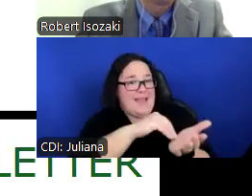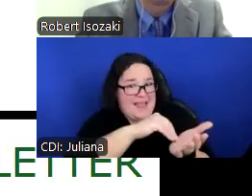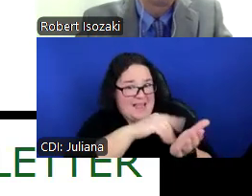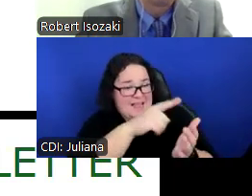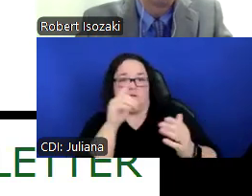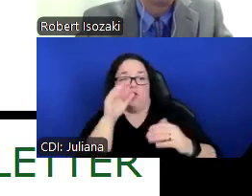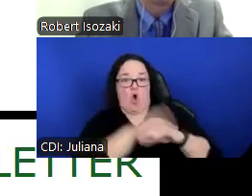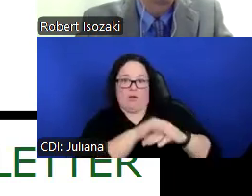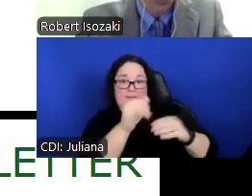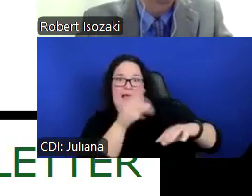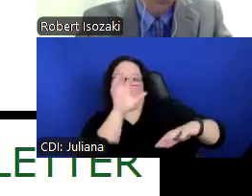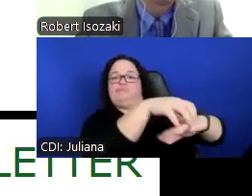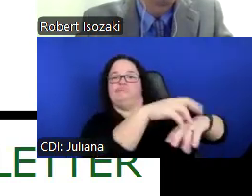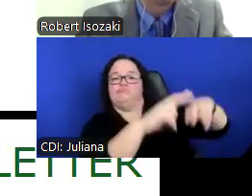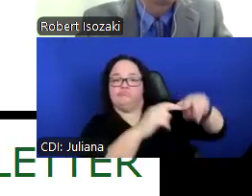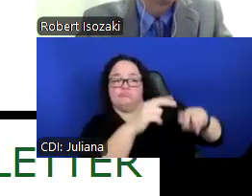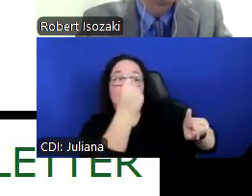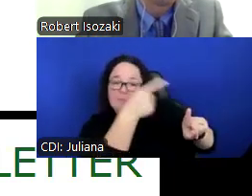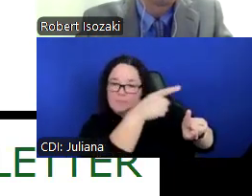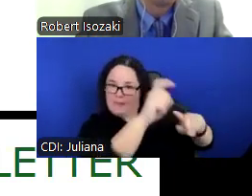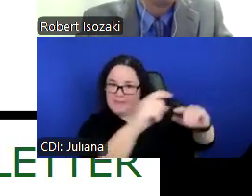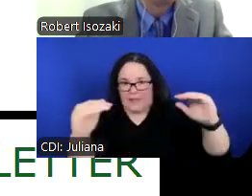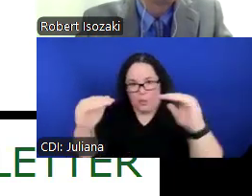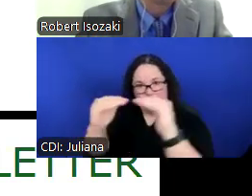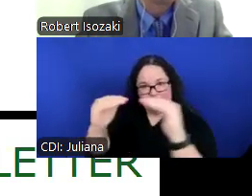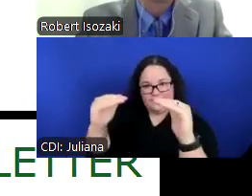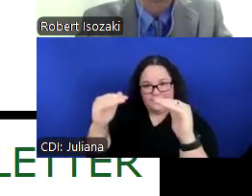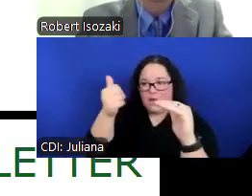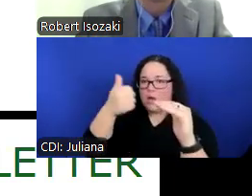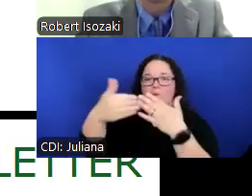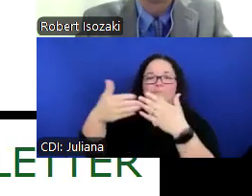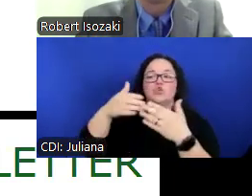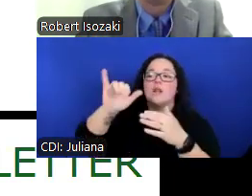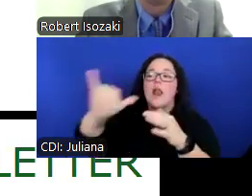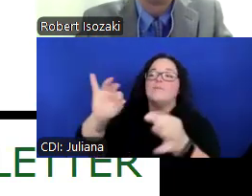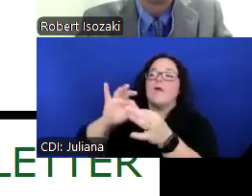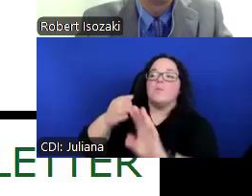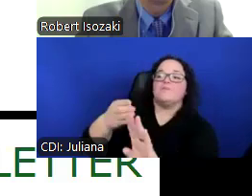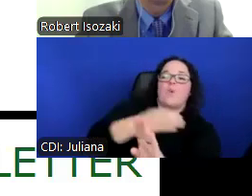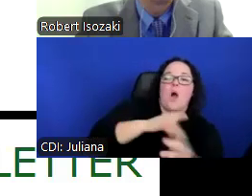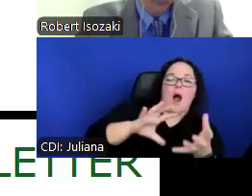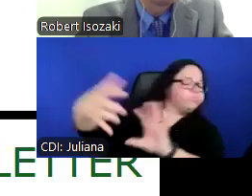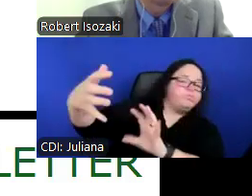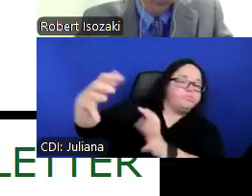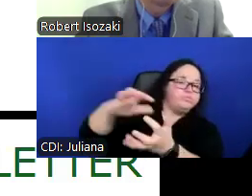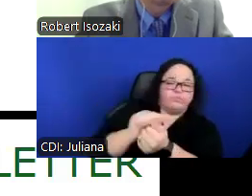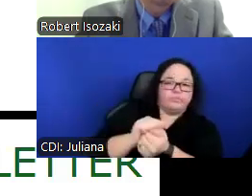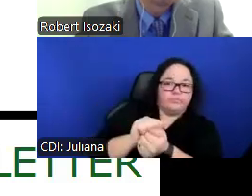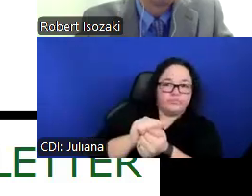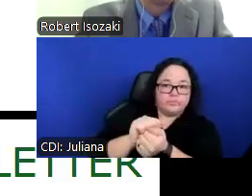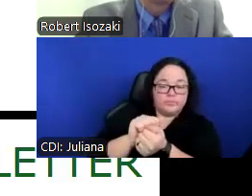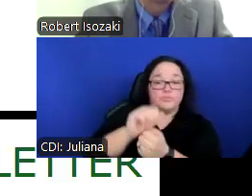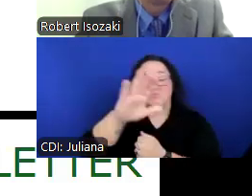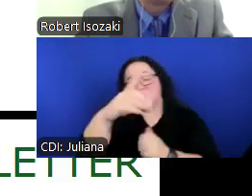substantially equivalent to the property that was destroyed. So, for example, if you had a 1,200 square